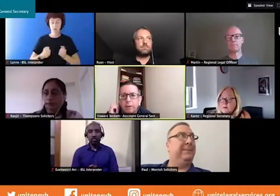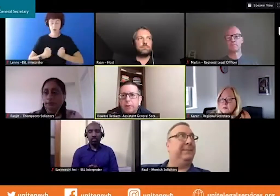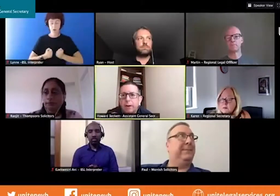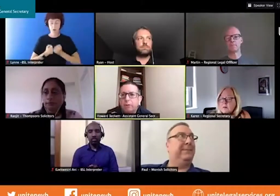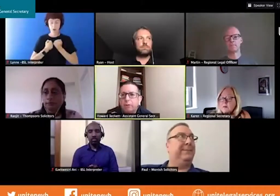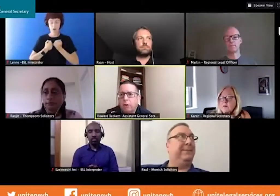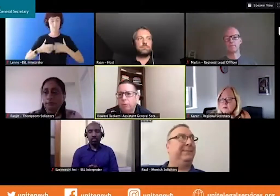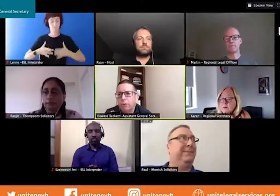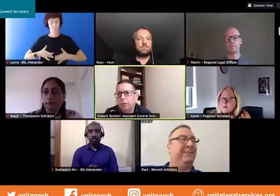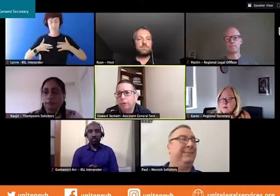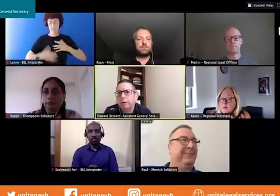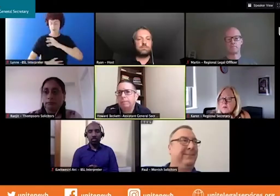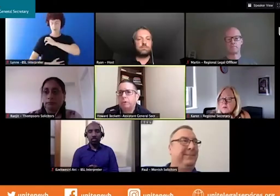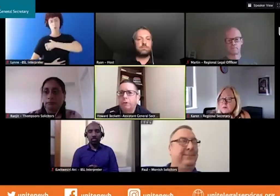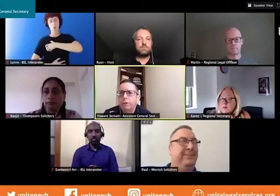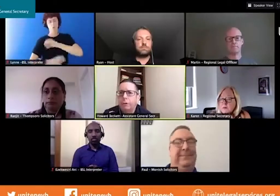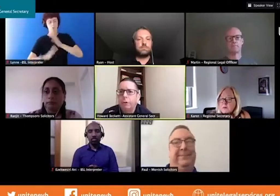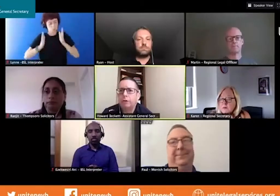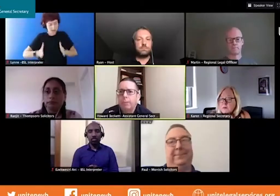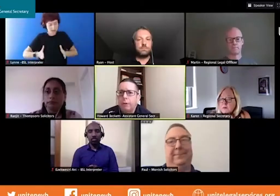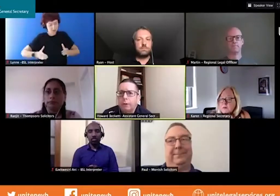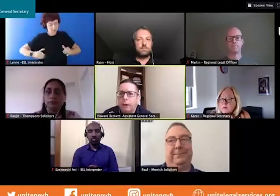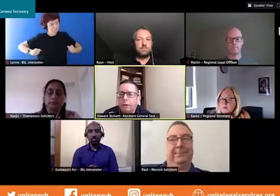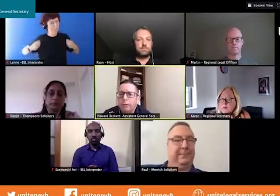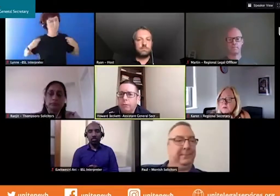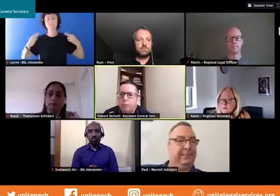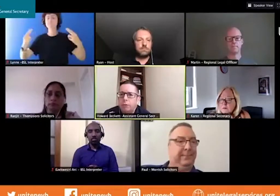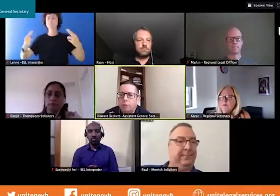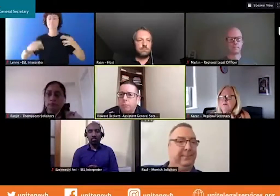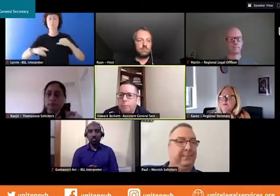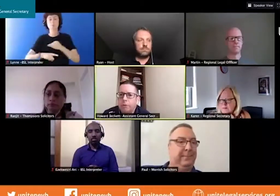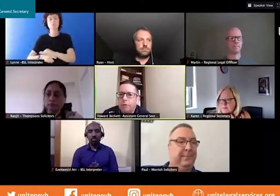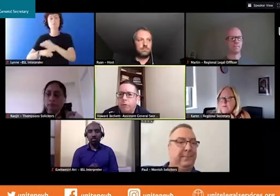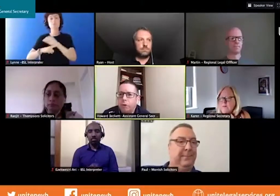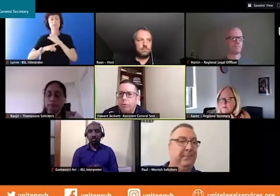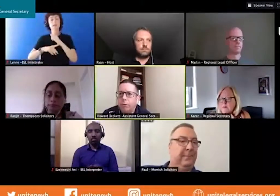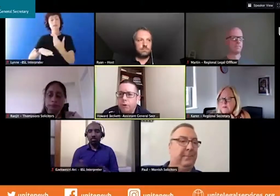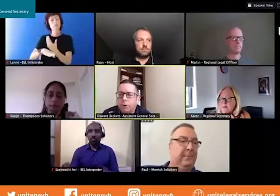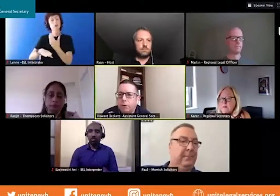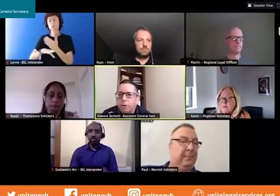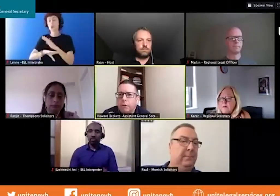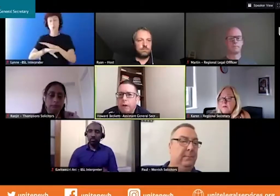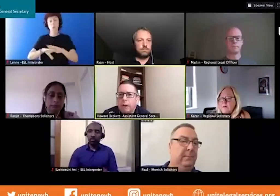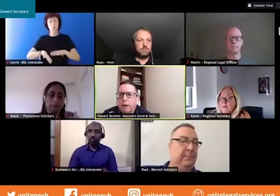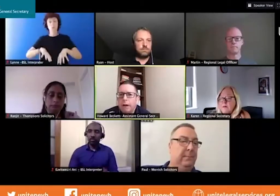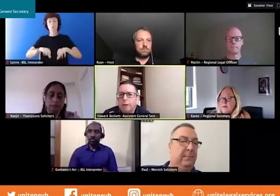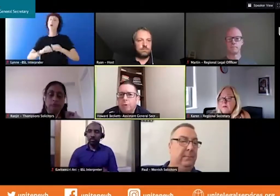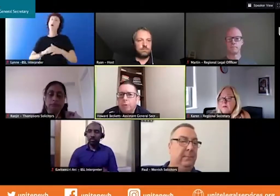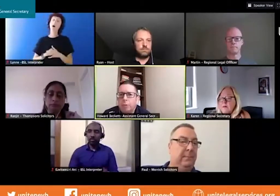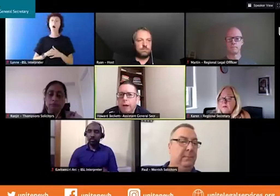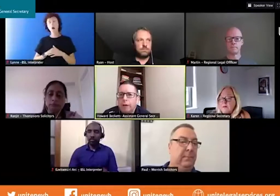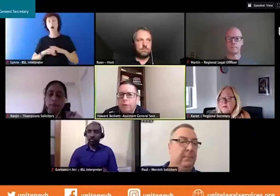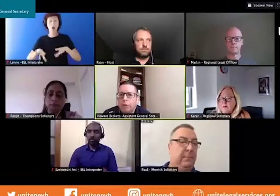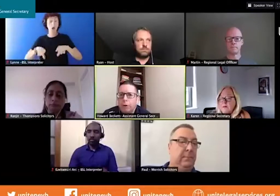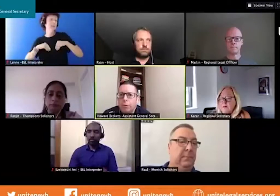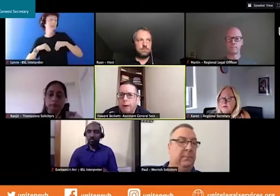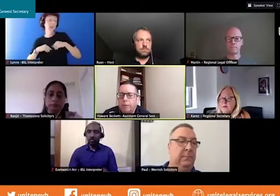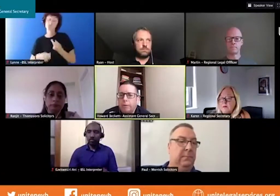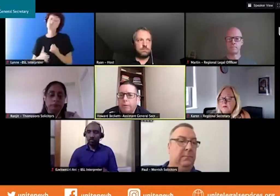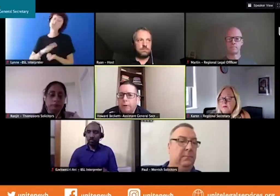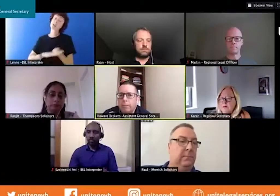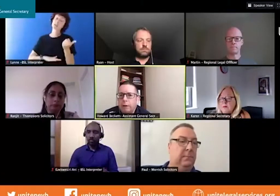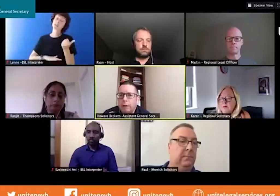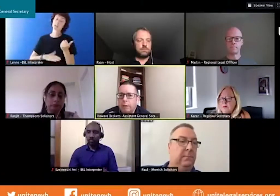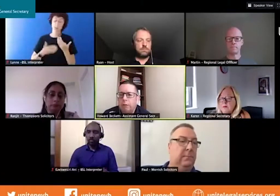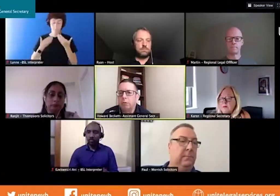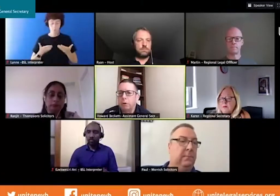to protect jobs, obviously not to accept the narrative that we start from a position of redundancies. At the moment, we have the job retention